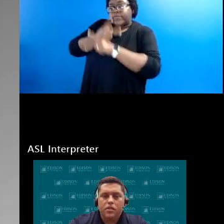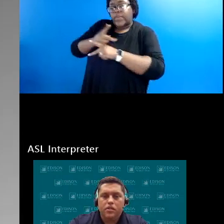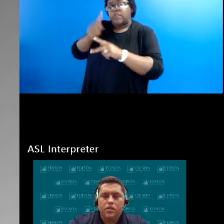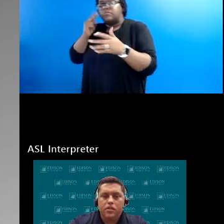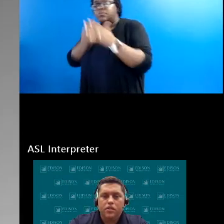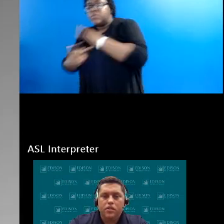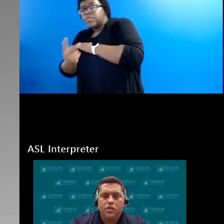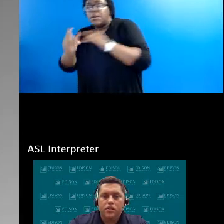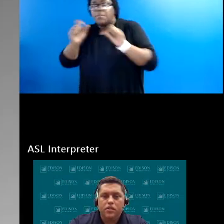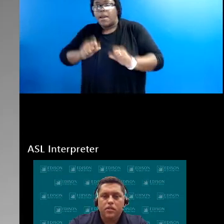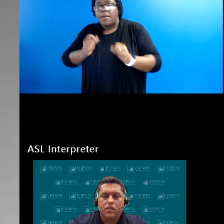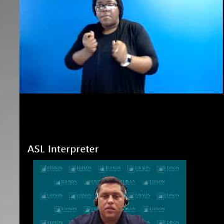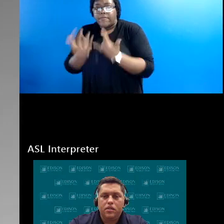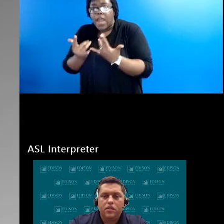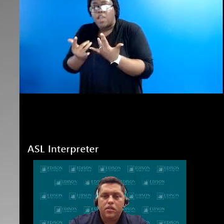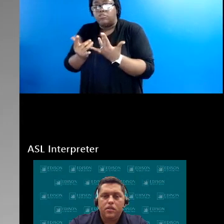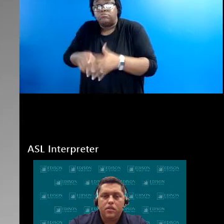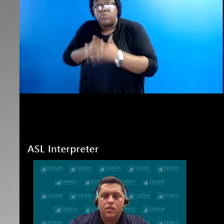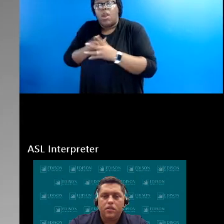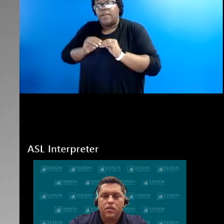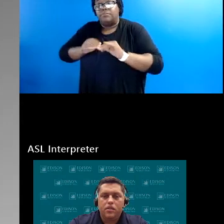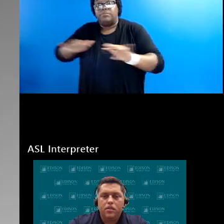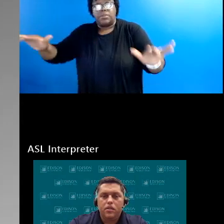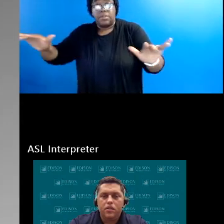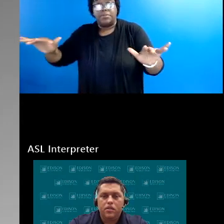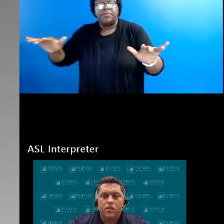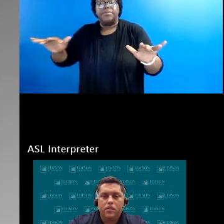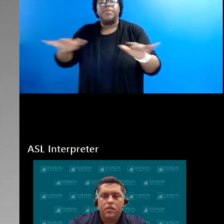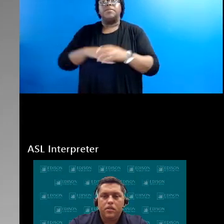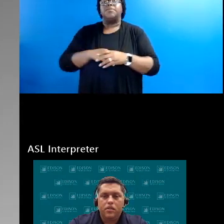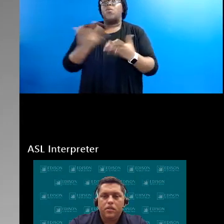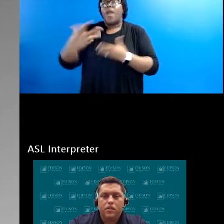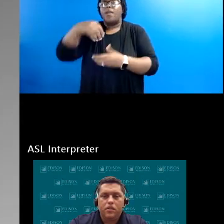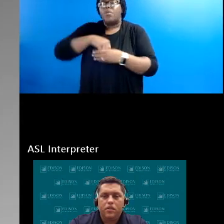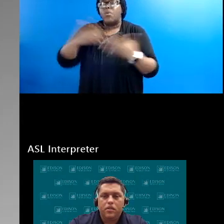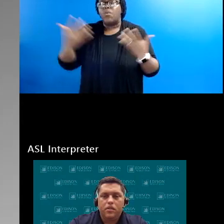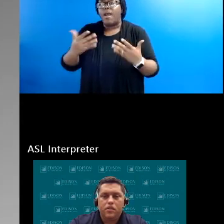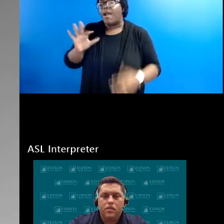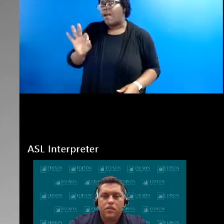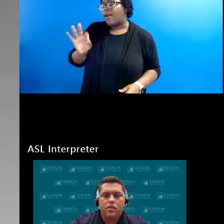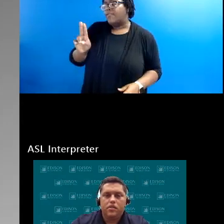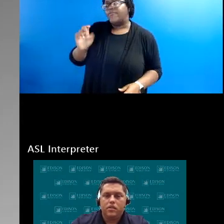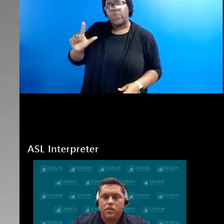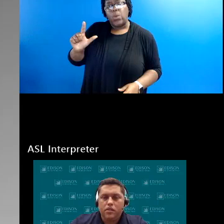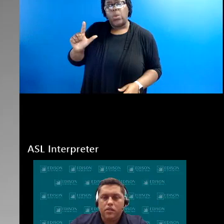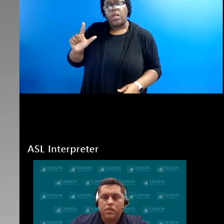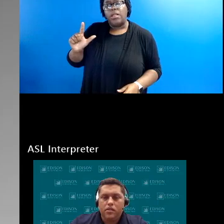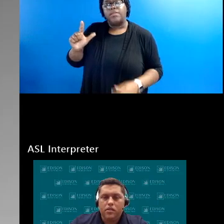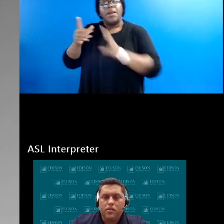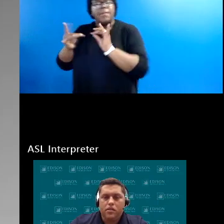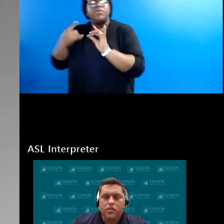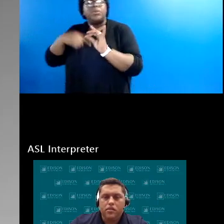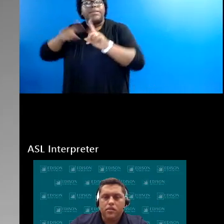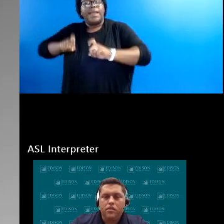ignition and spread. And the inputs for that are the live fuels that Paul mentioned that we test every 2